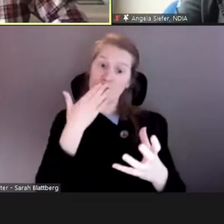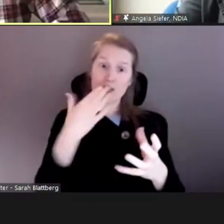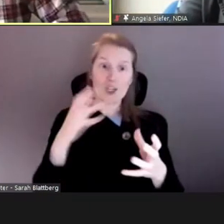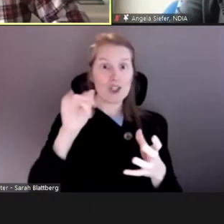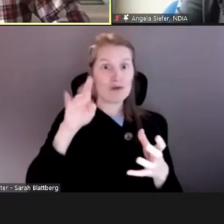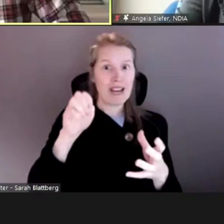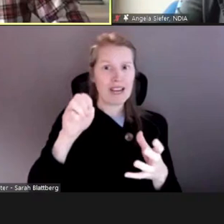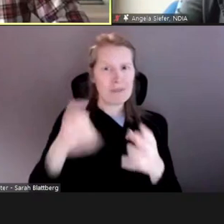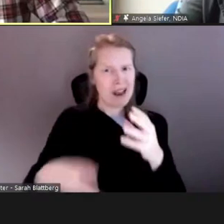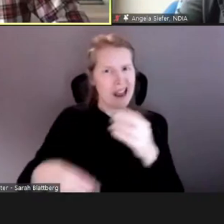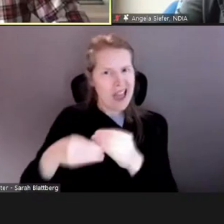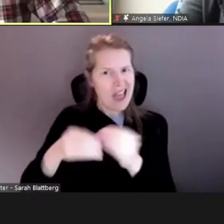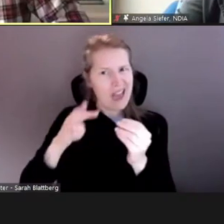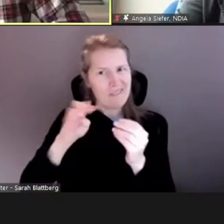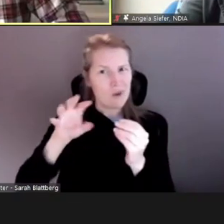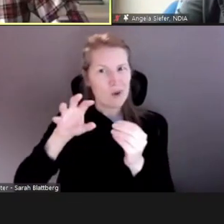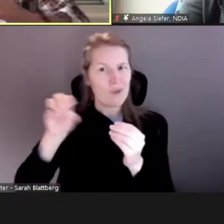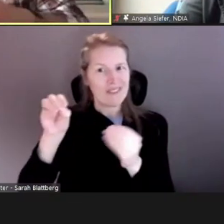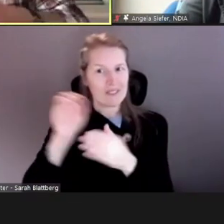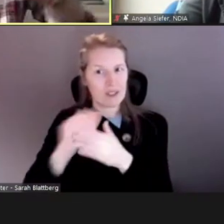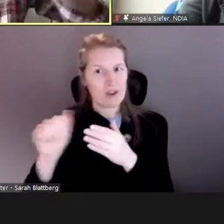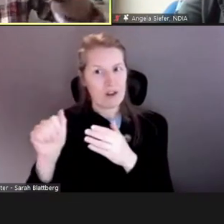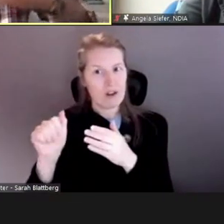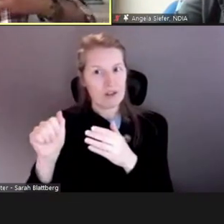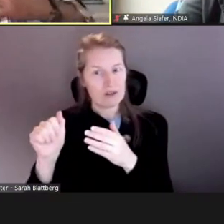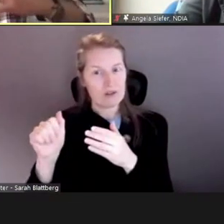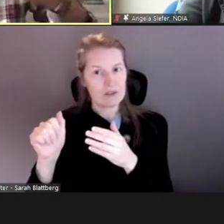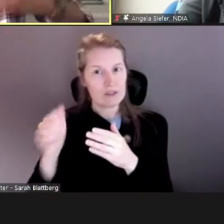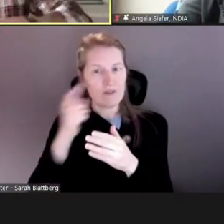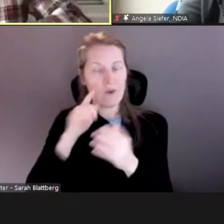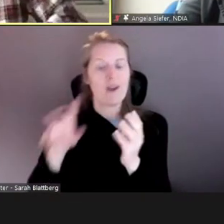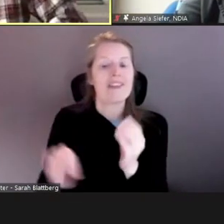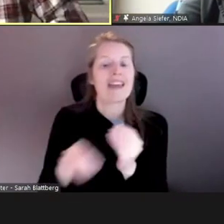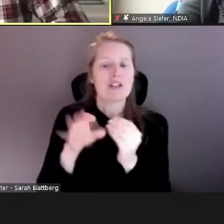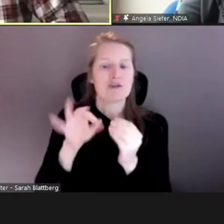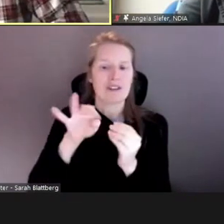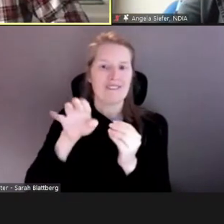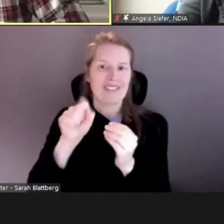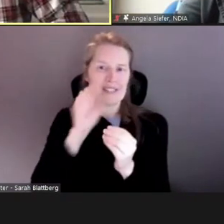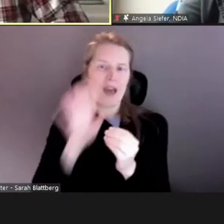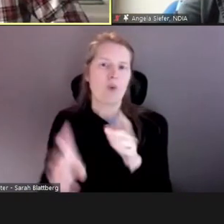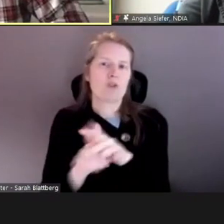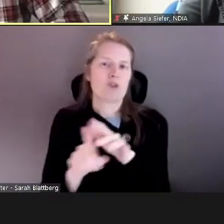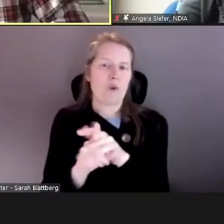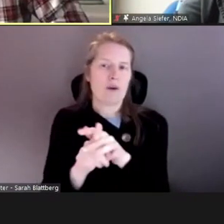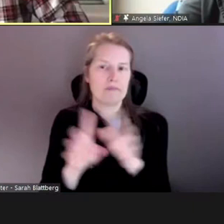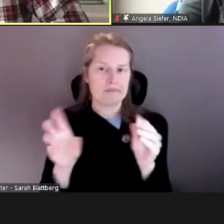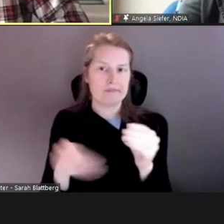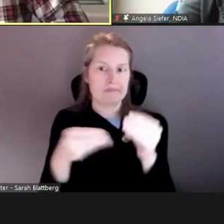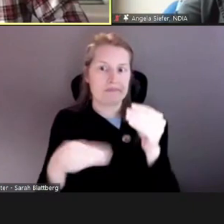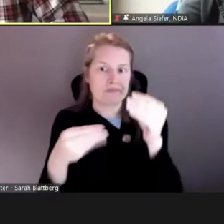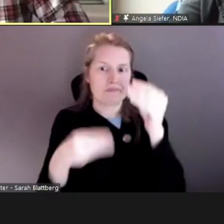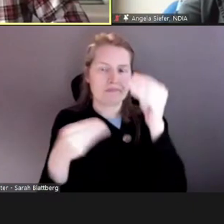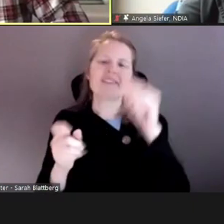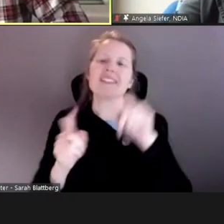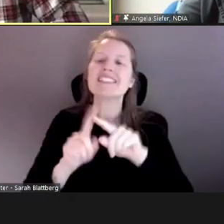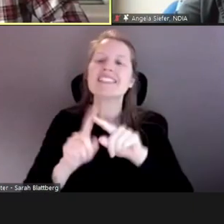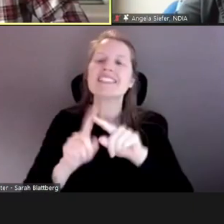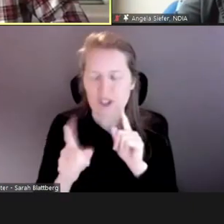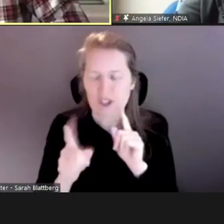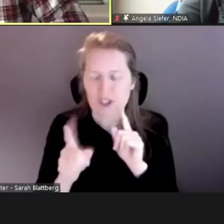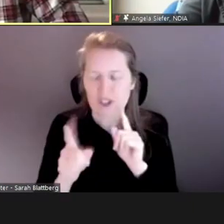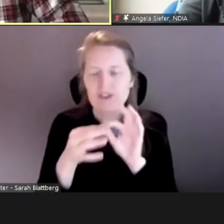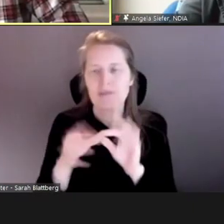add $40-$50 for all the extra fees that attach. But yeah, that's a different conversation about cord